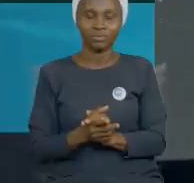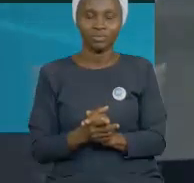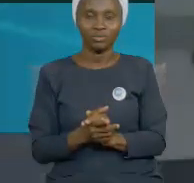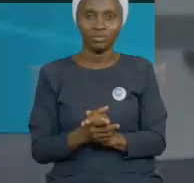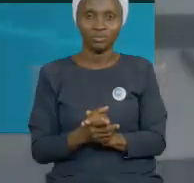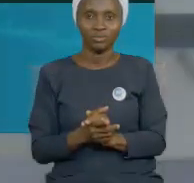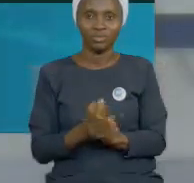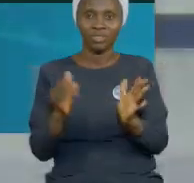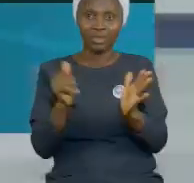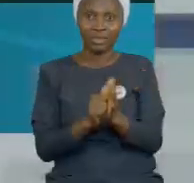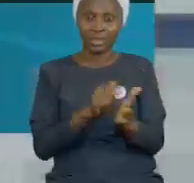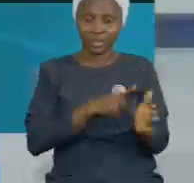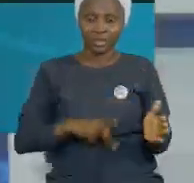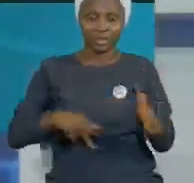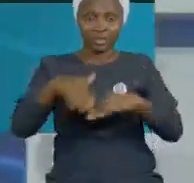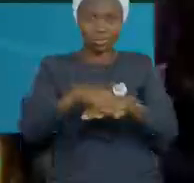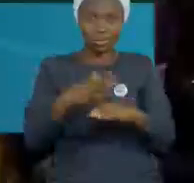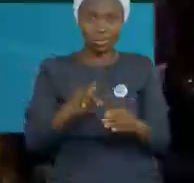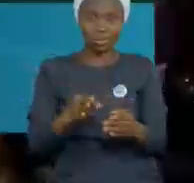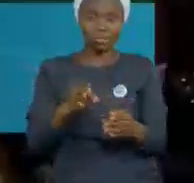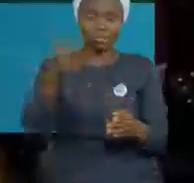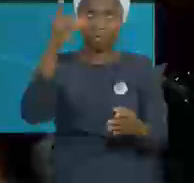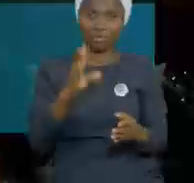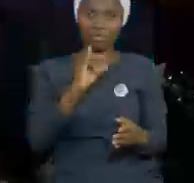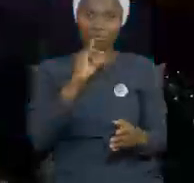That kingdom of God is coming inside you today.